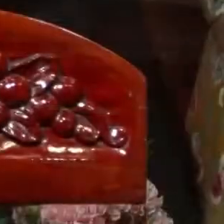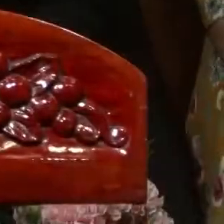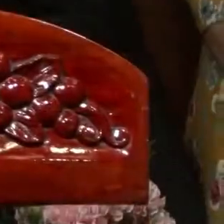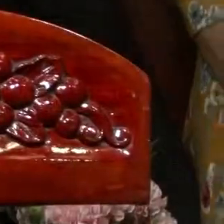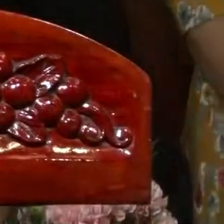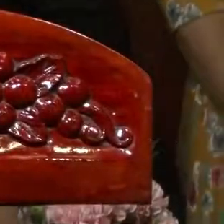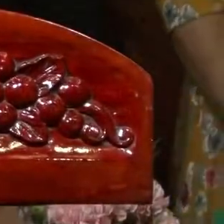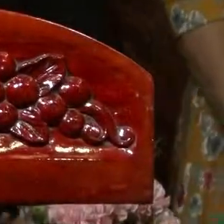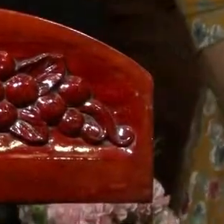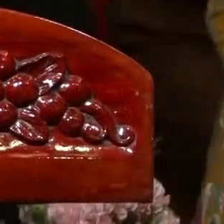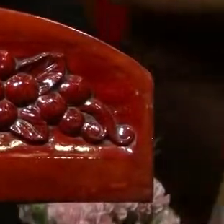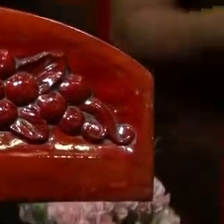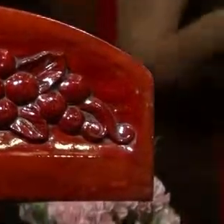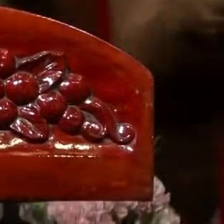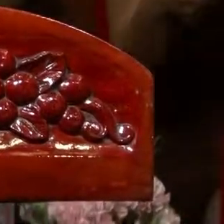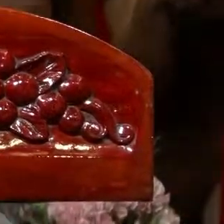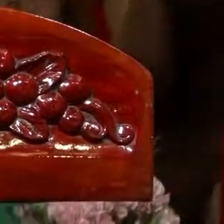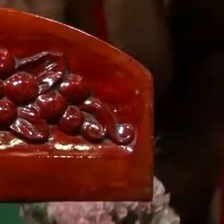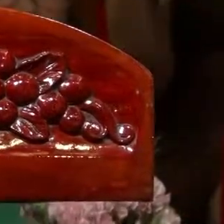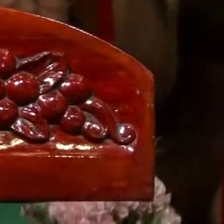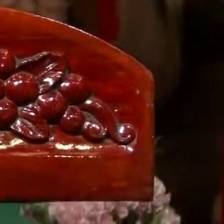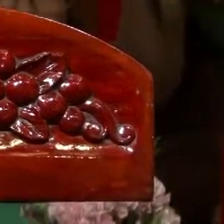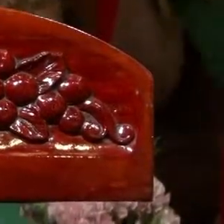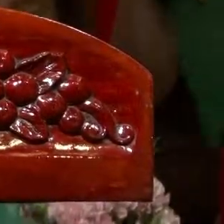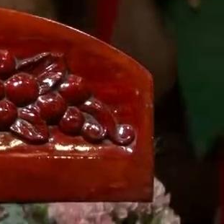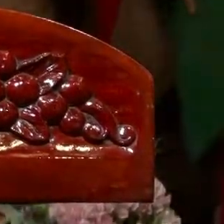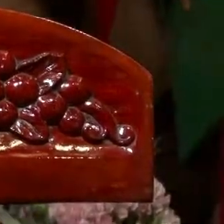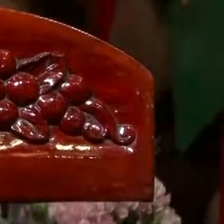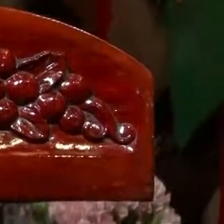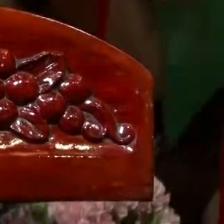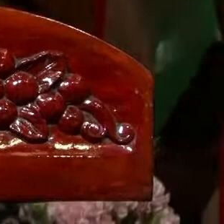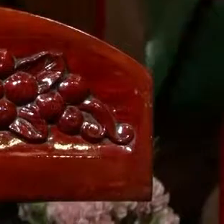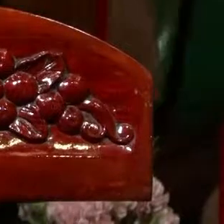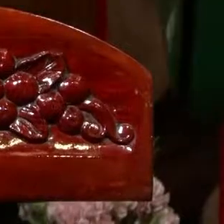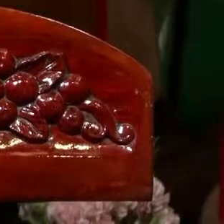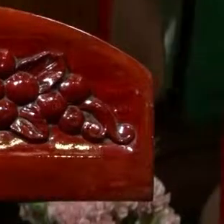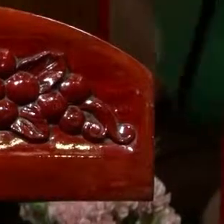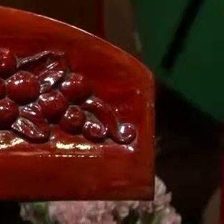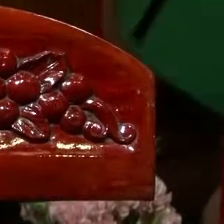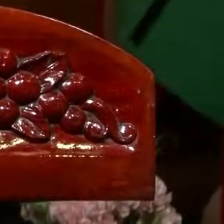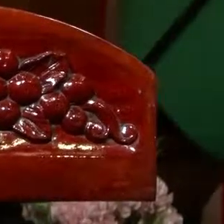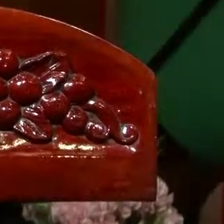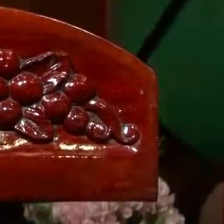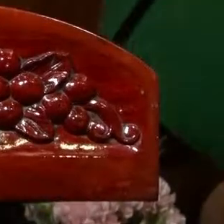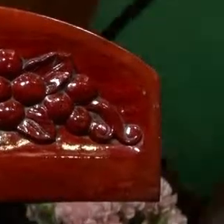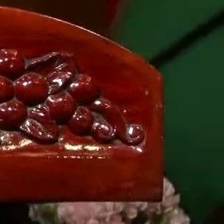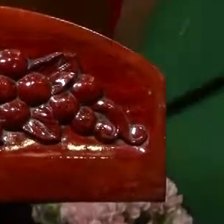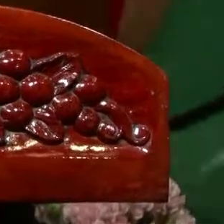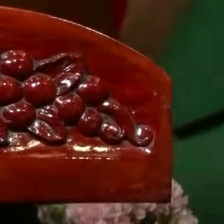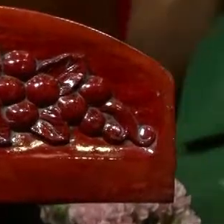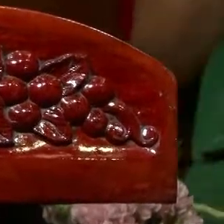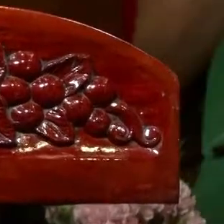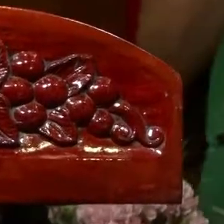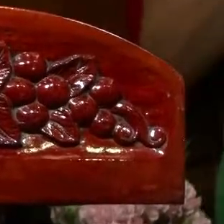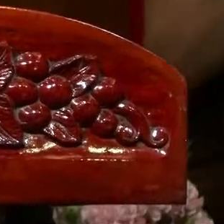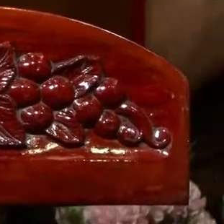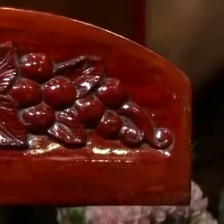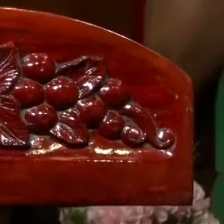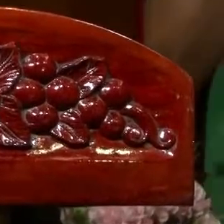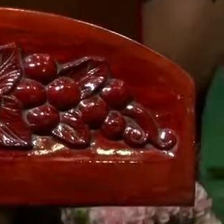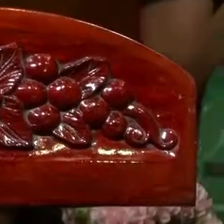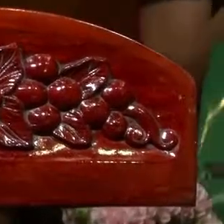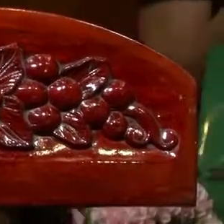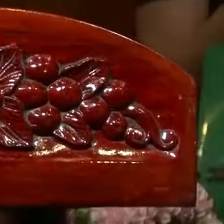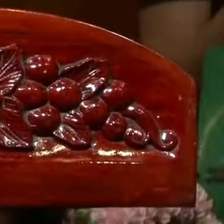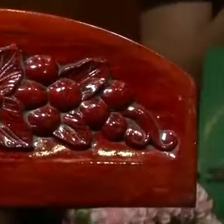So found liberty at Calvary. Napakagandang awit yan. Hindi naluluma, hindi na lalaos. Let's